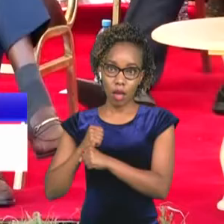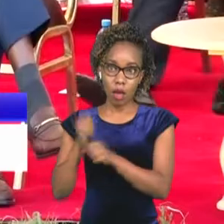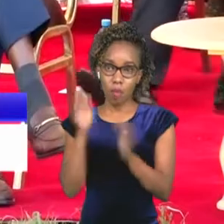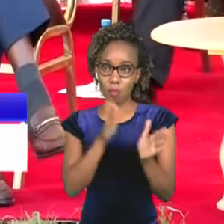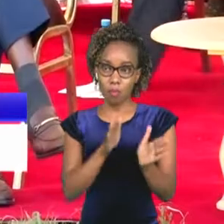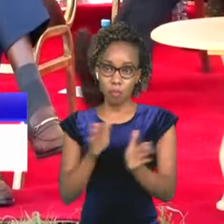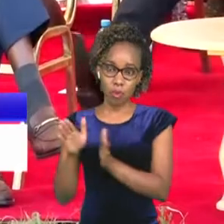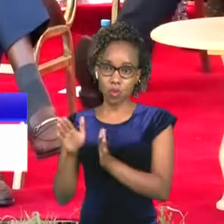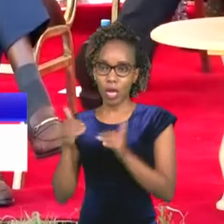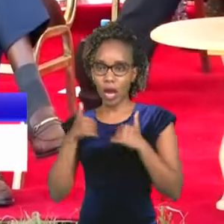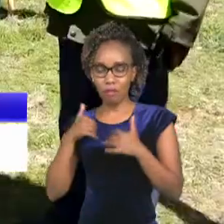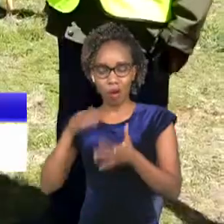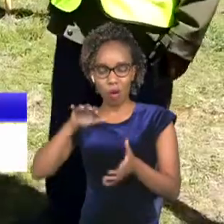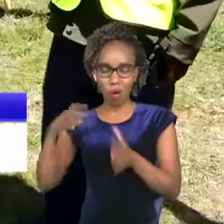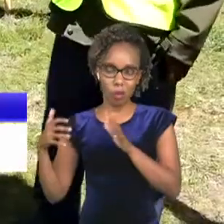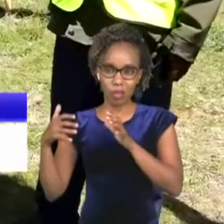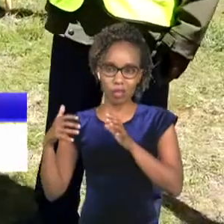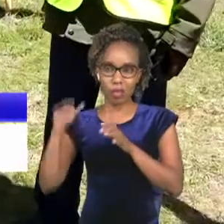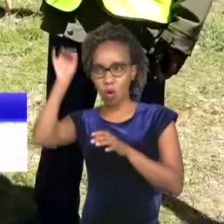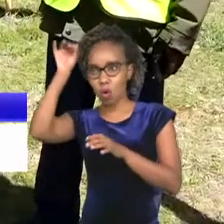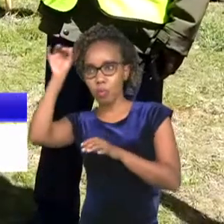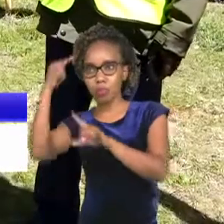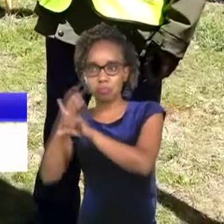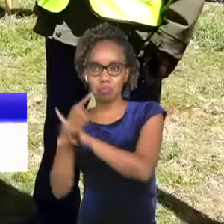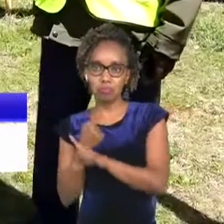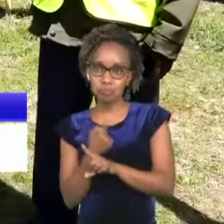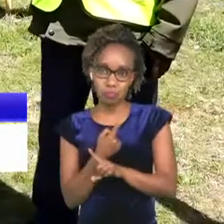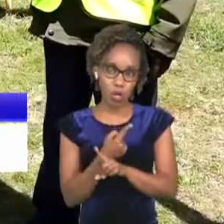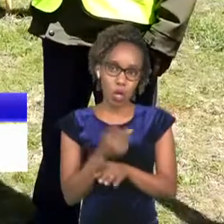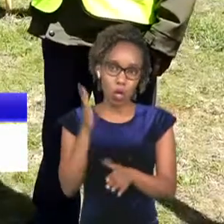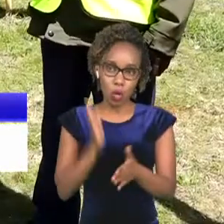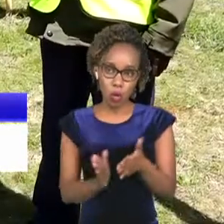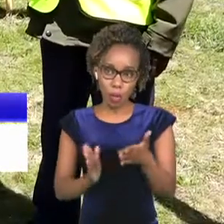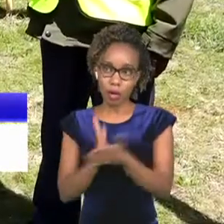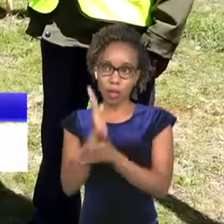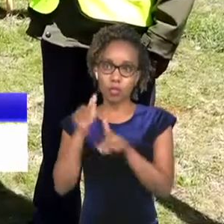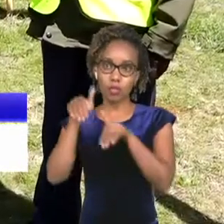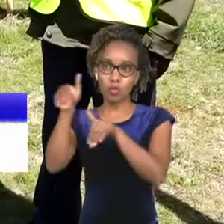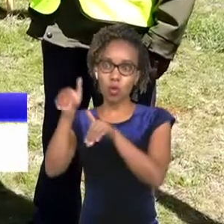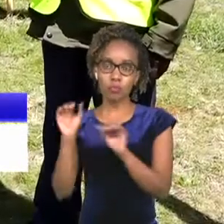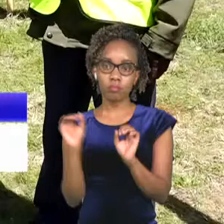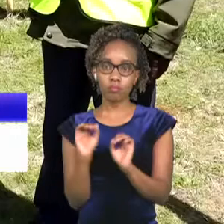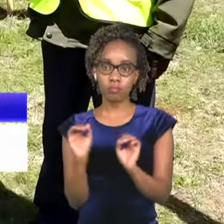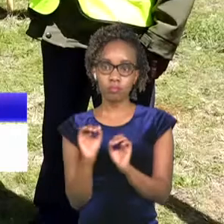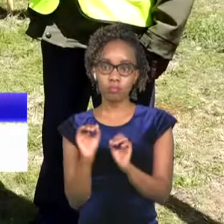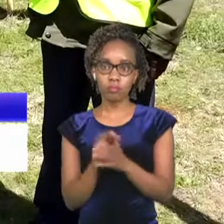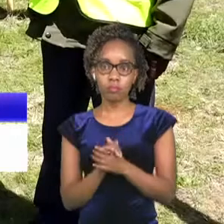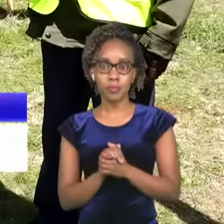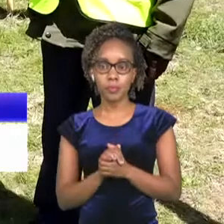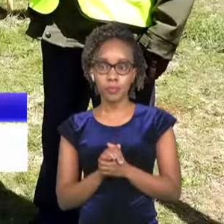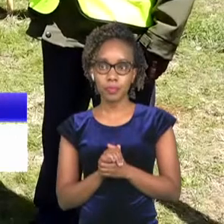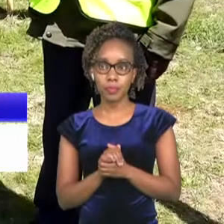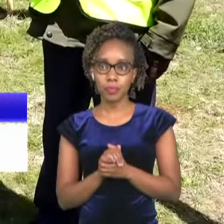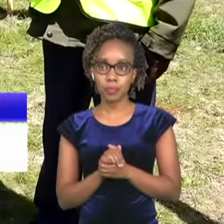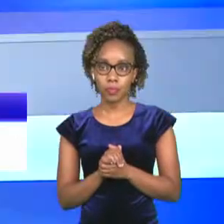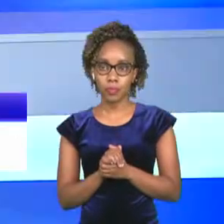dodged by controversy amid claims that it could violate the rights of individuals. Andrew Kero, Switch